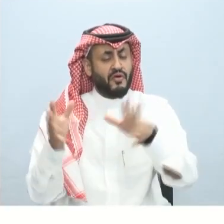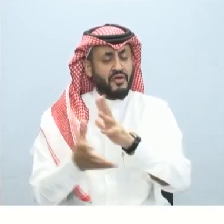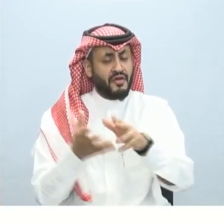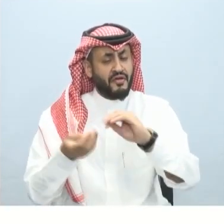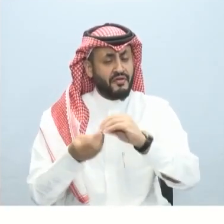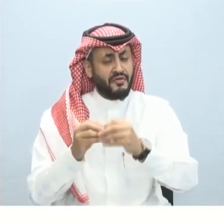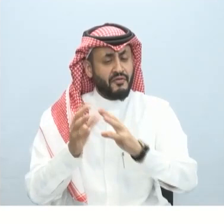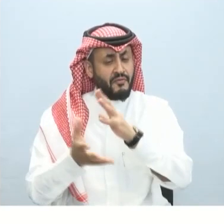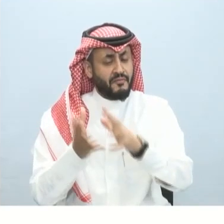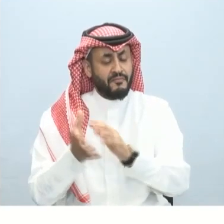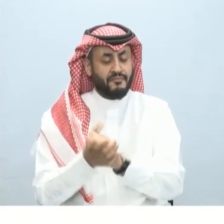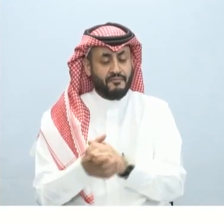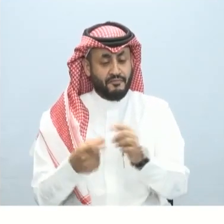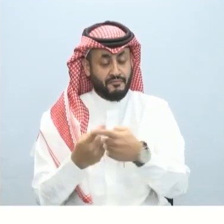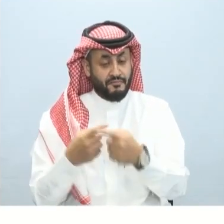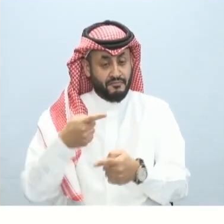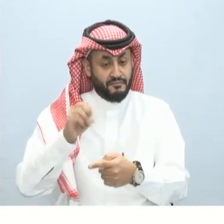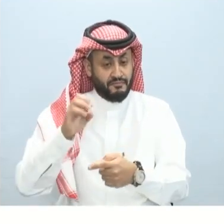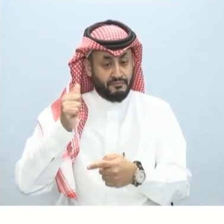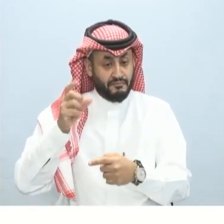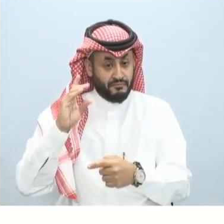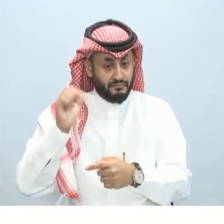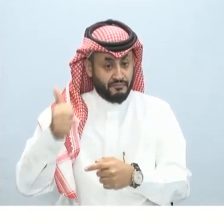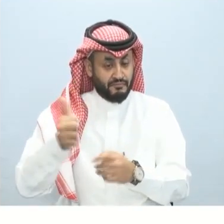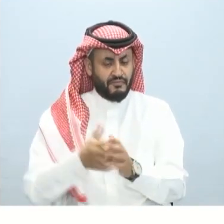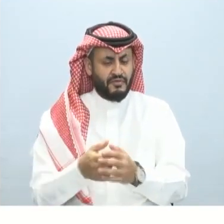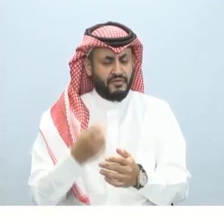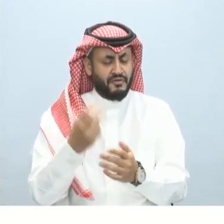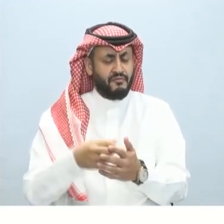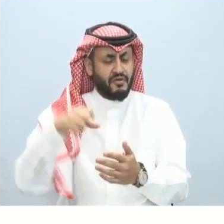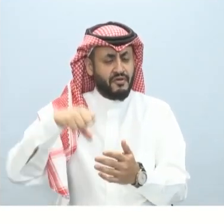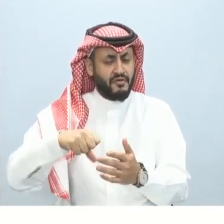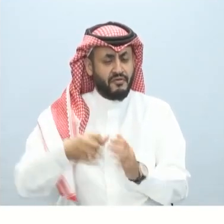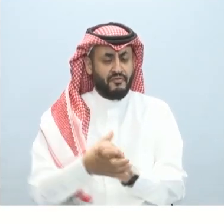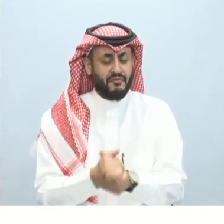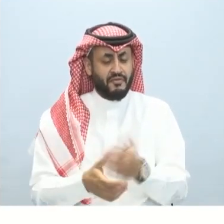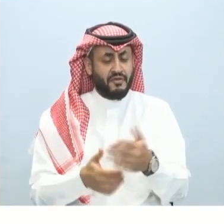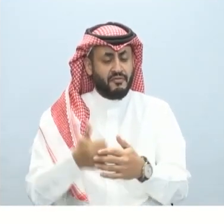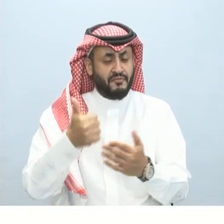good. We have also boring. We have also awesome,